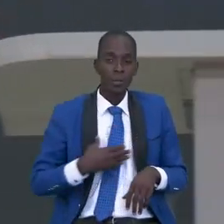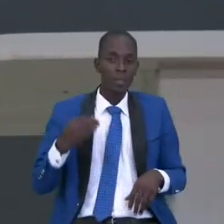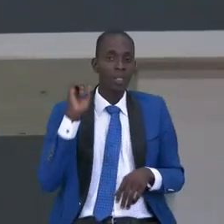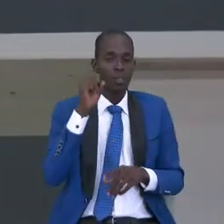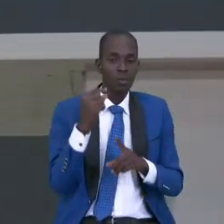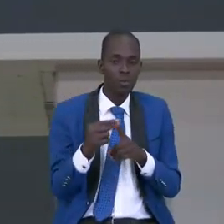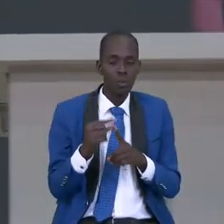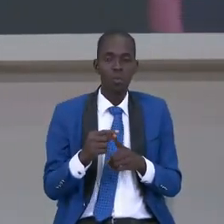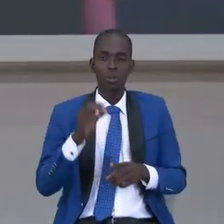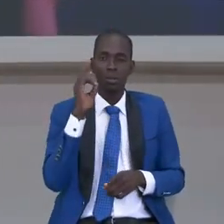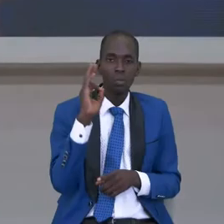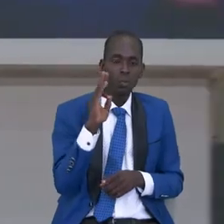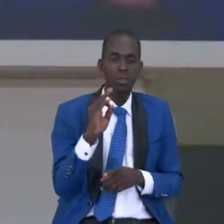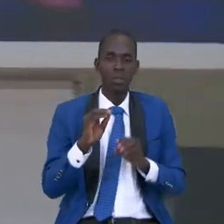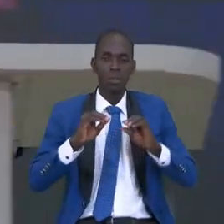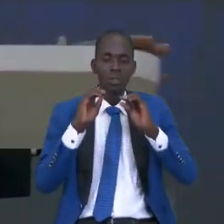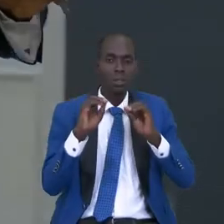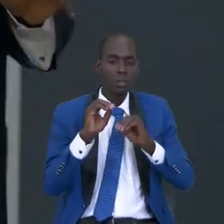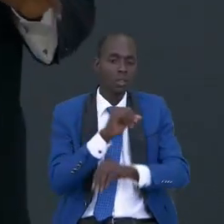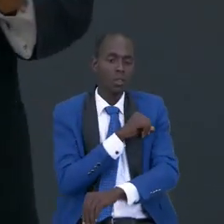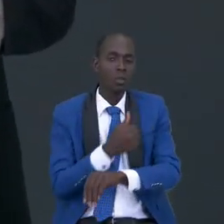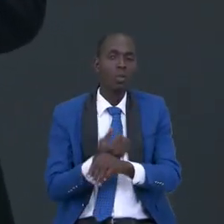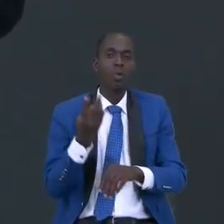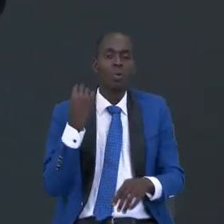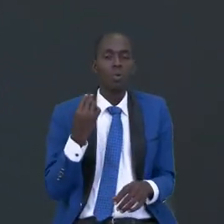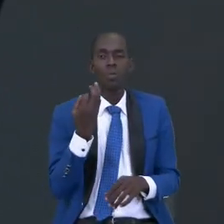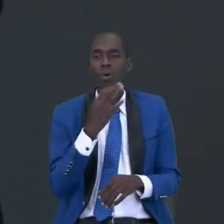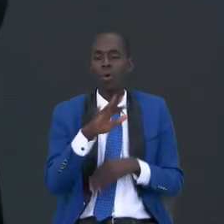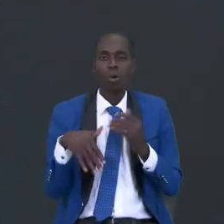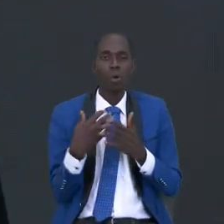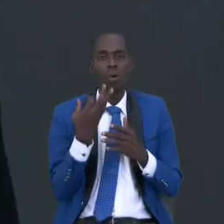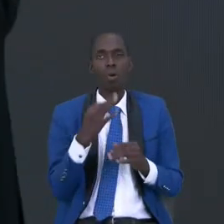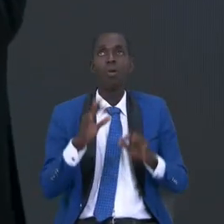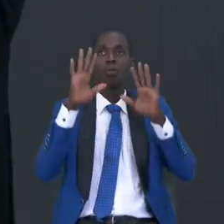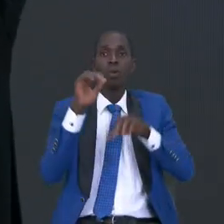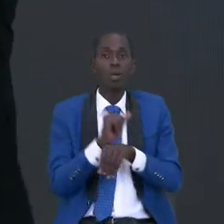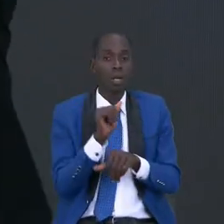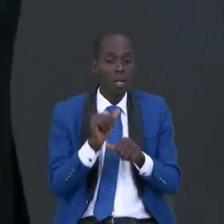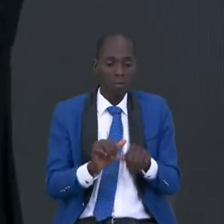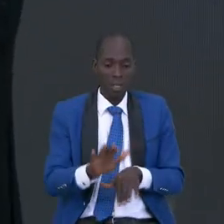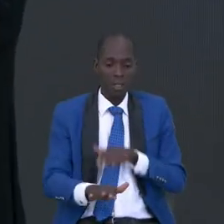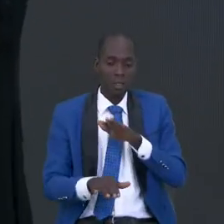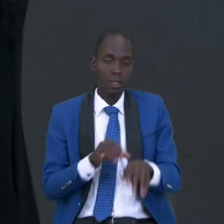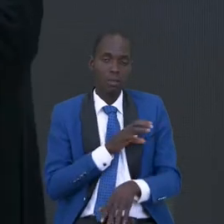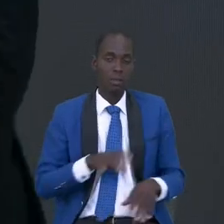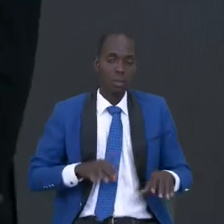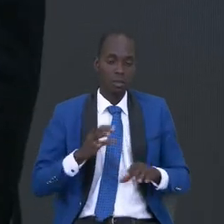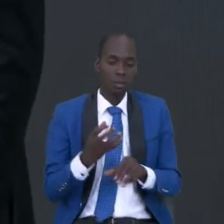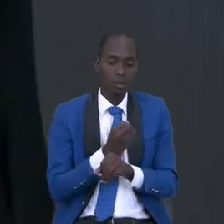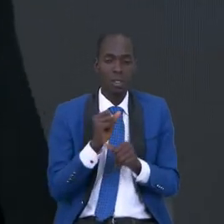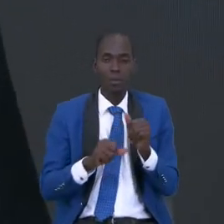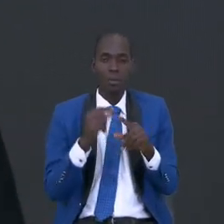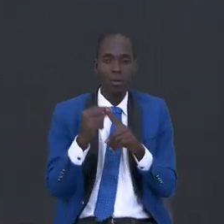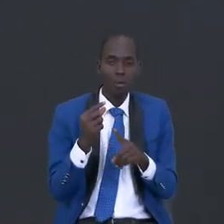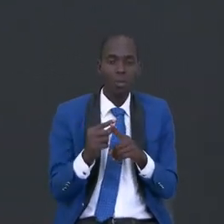his decree, his authority was all of miracle. Every step he took, every word he spoke, everyone